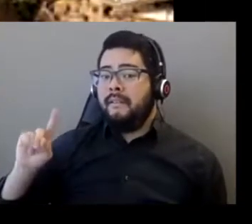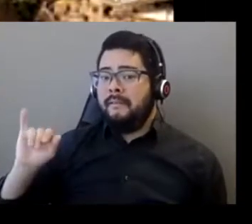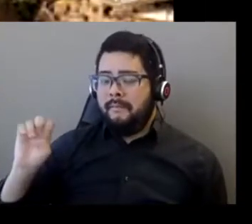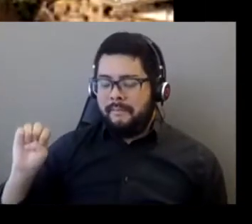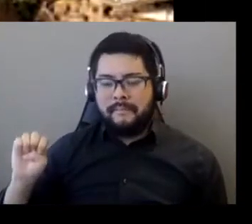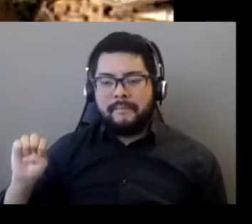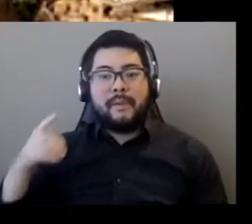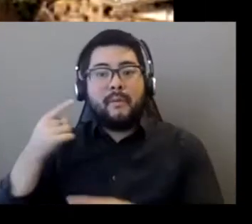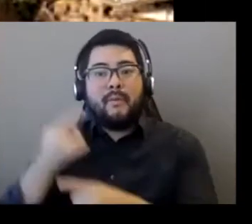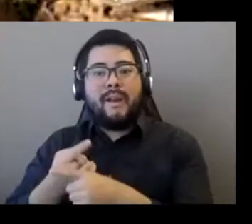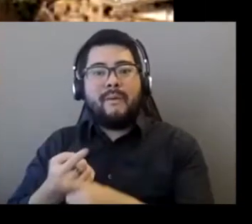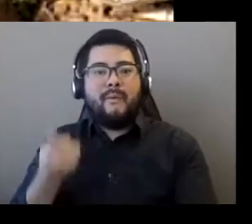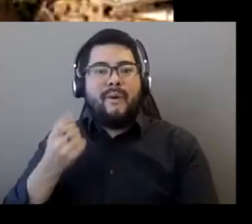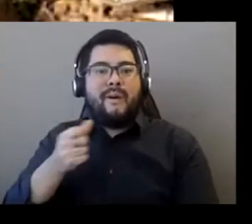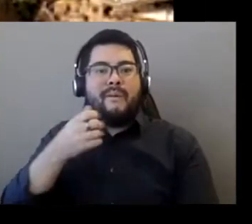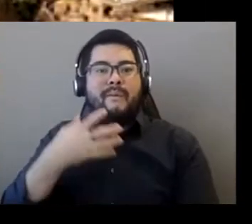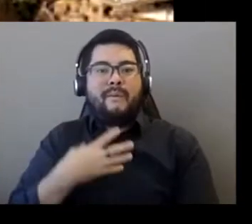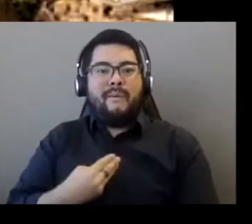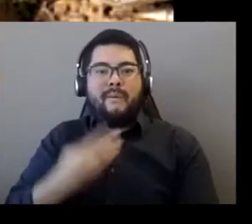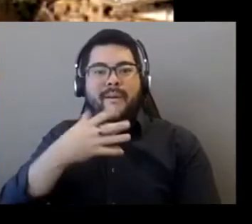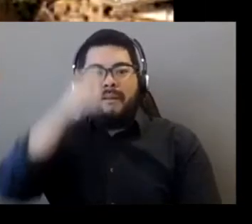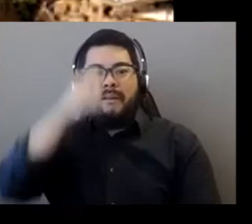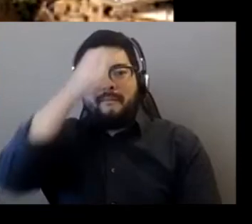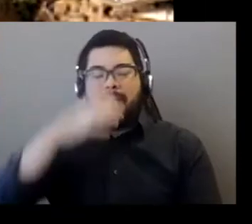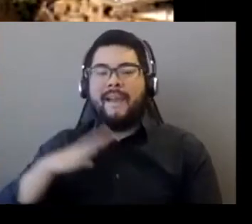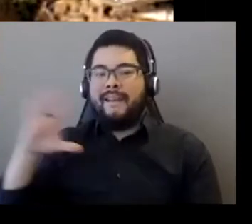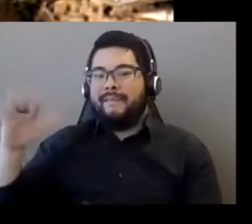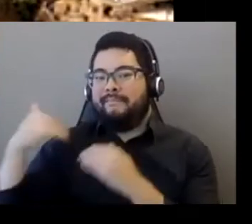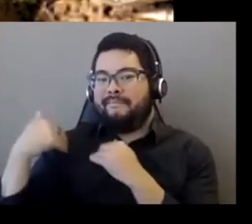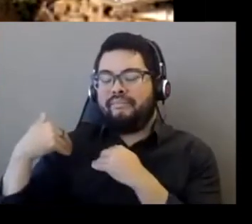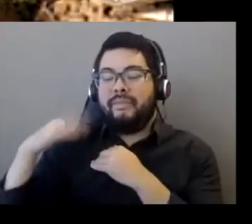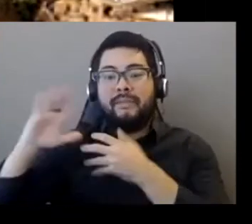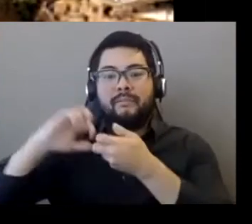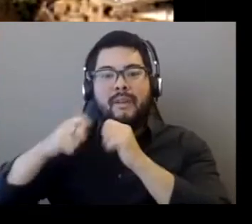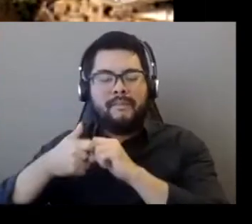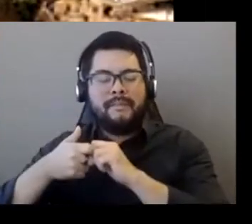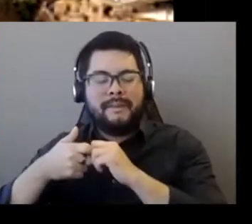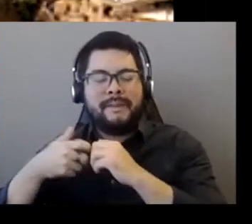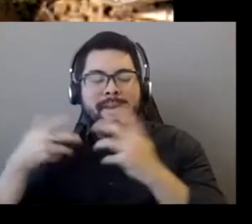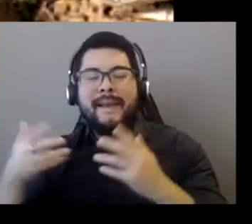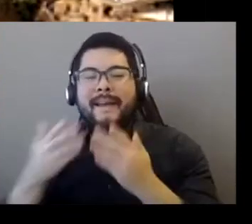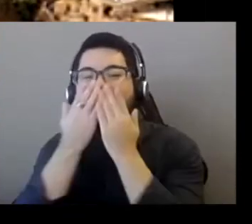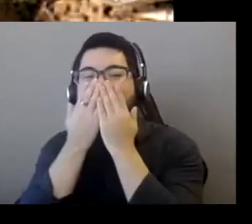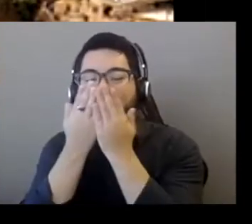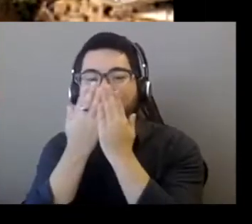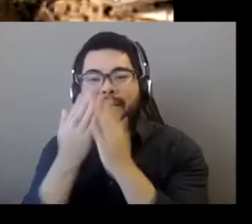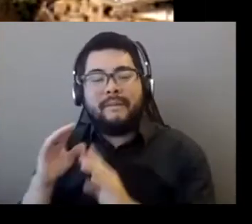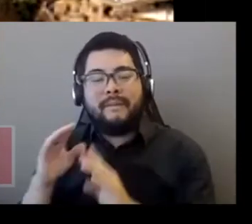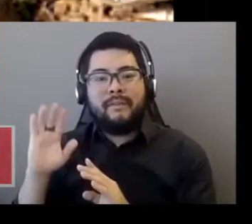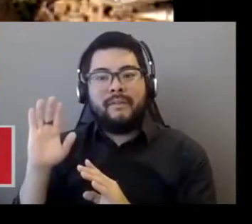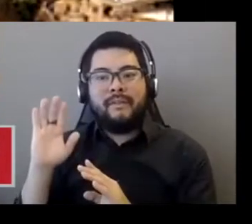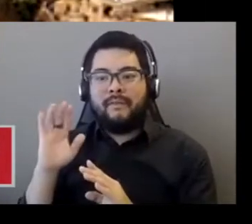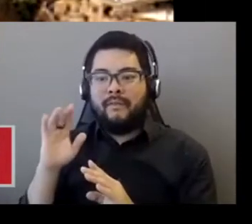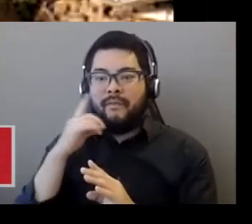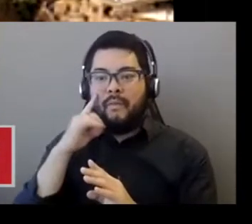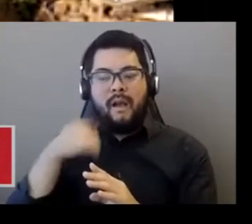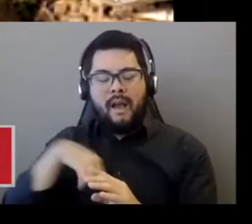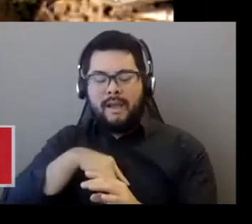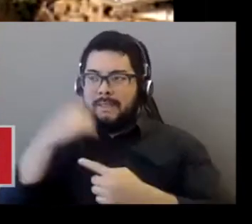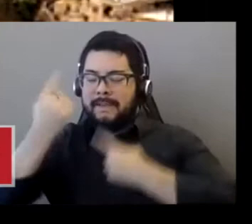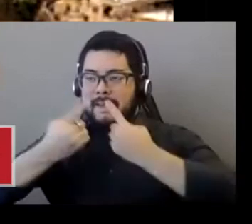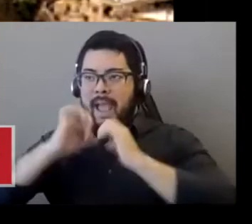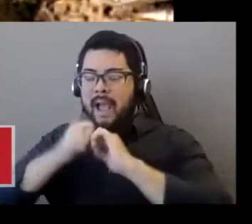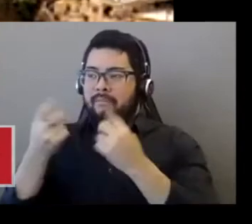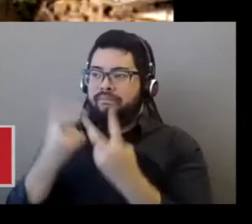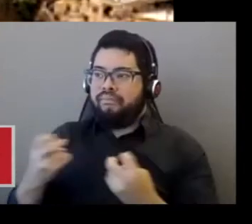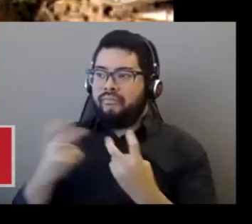The white man's burden problems. Thank you so much for, challenging us on how